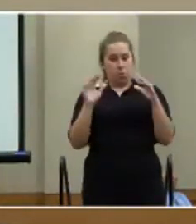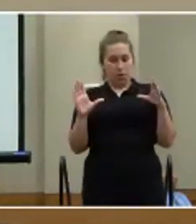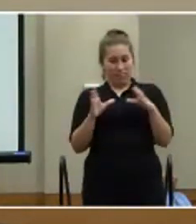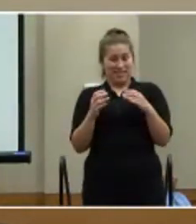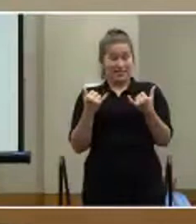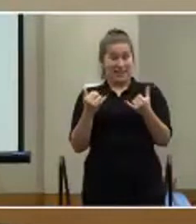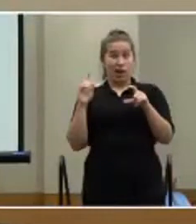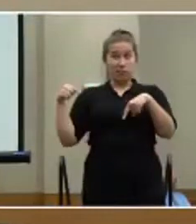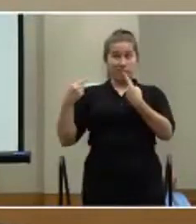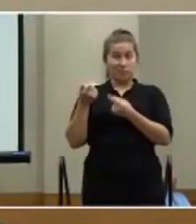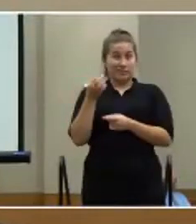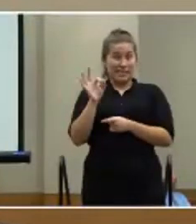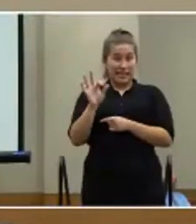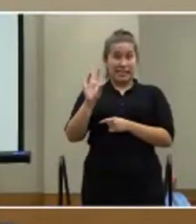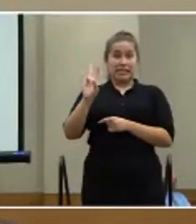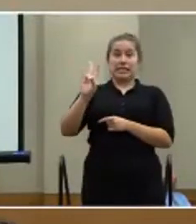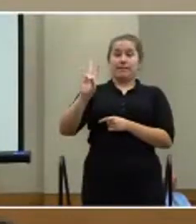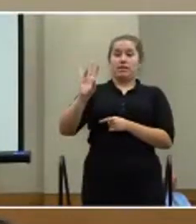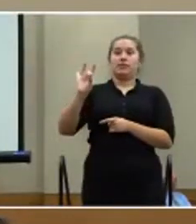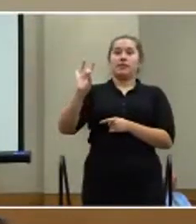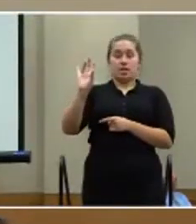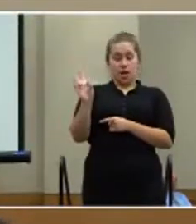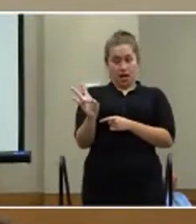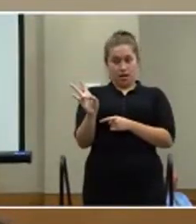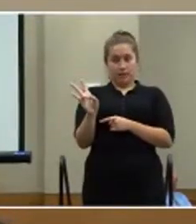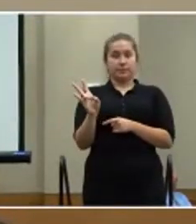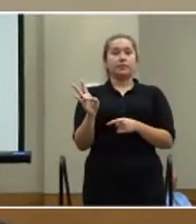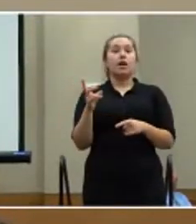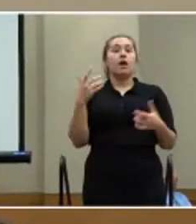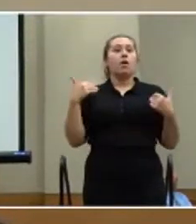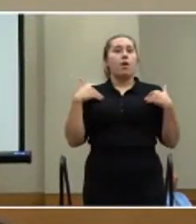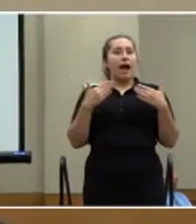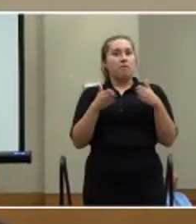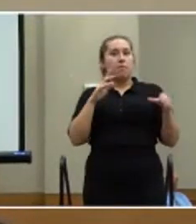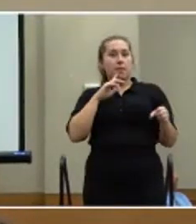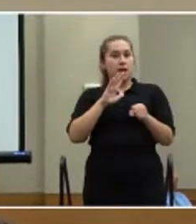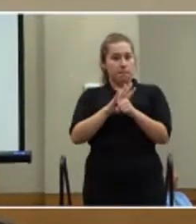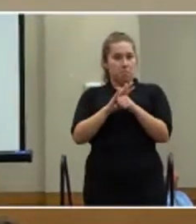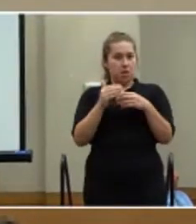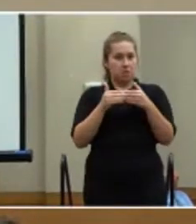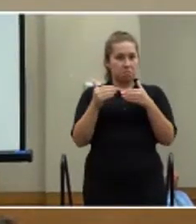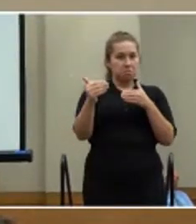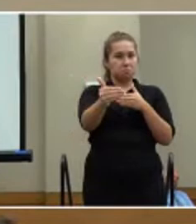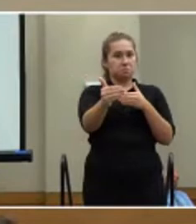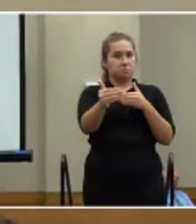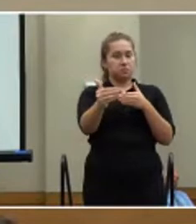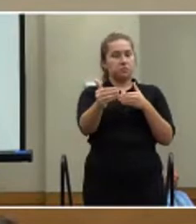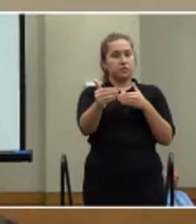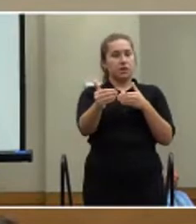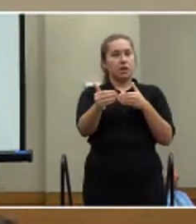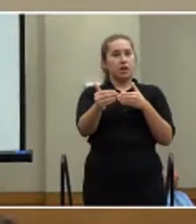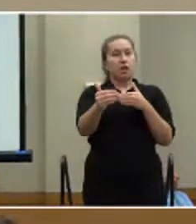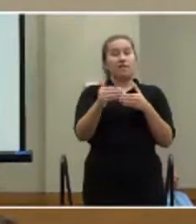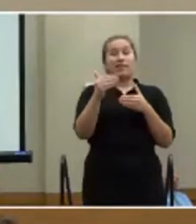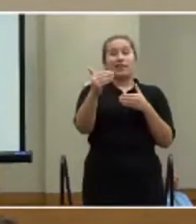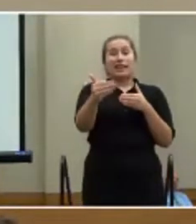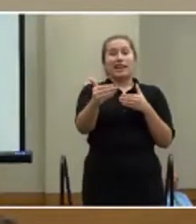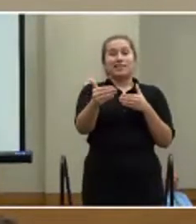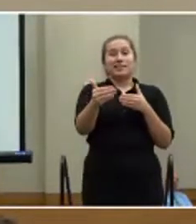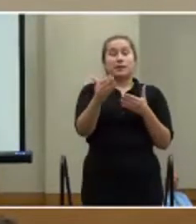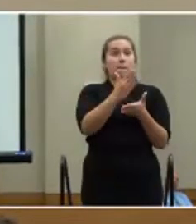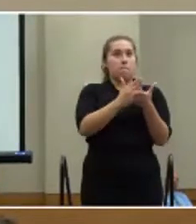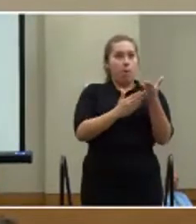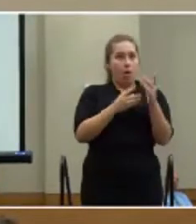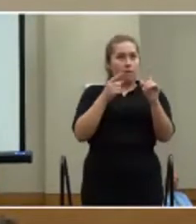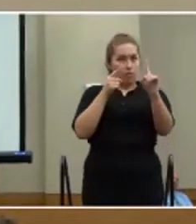1978, and we have made a public commitment going forward to the next aspect of what we intend to do